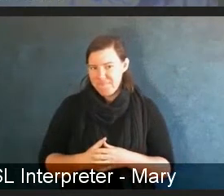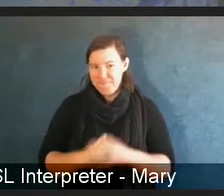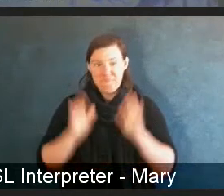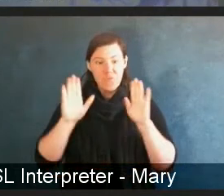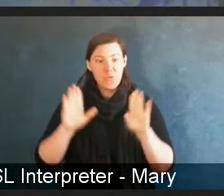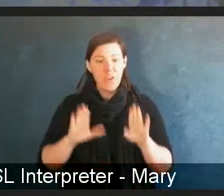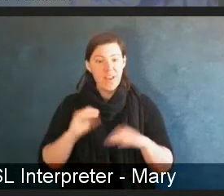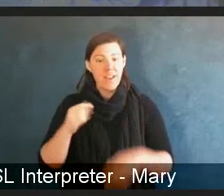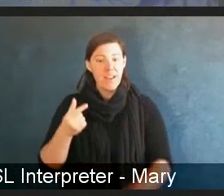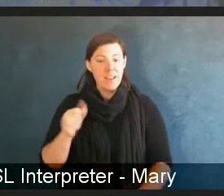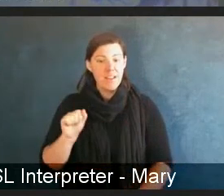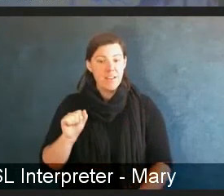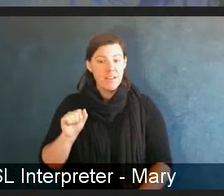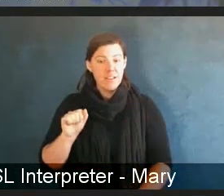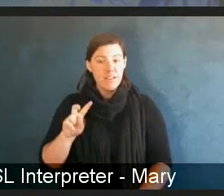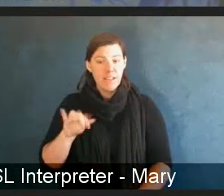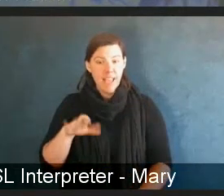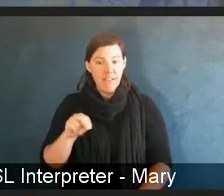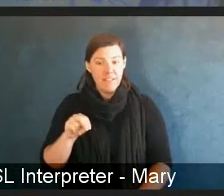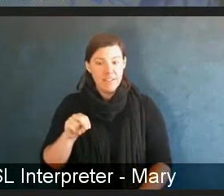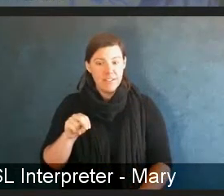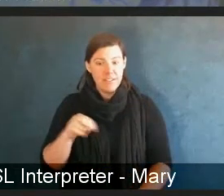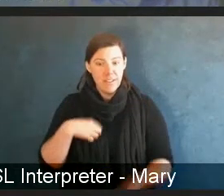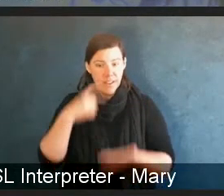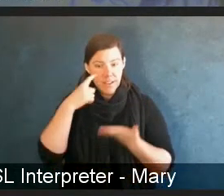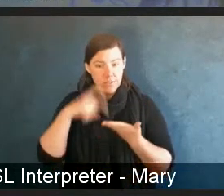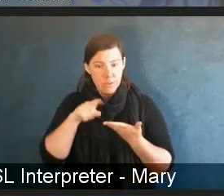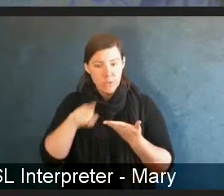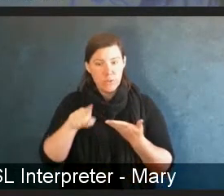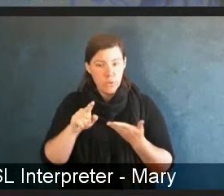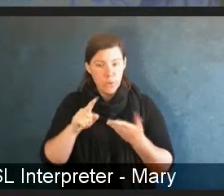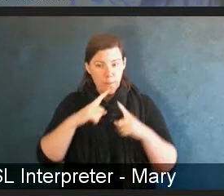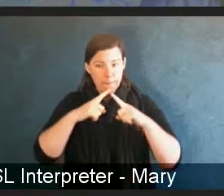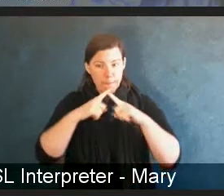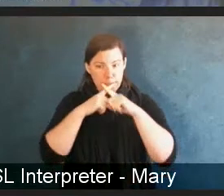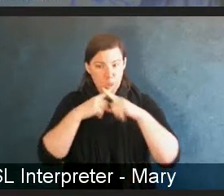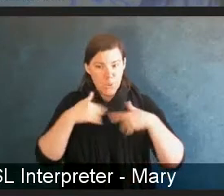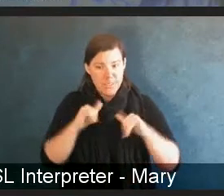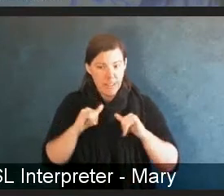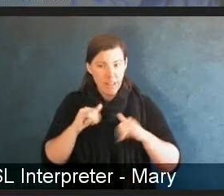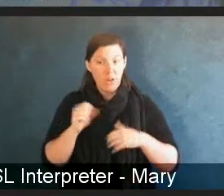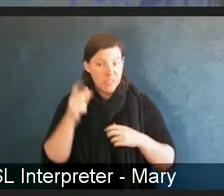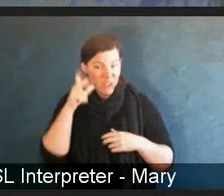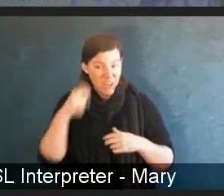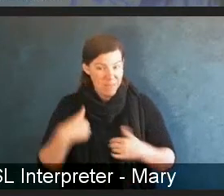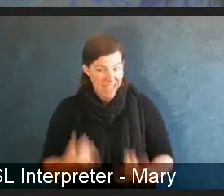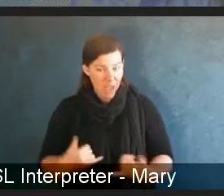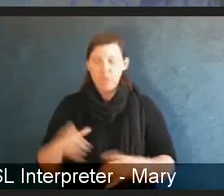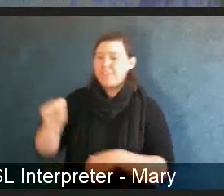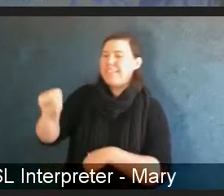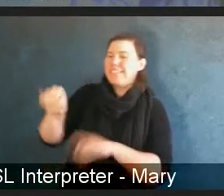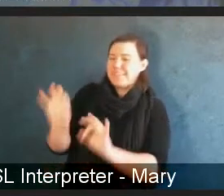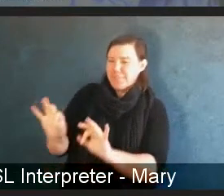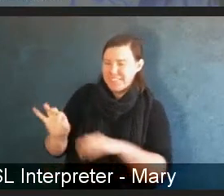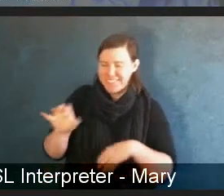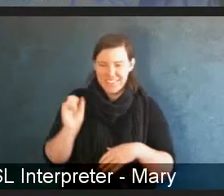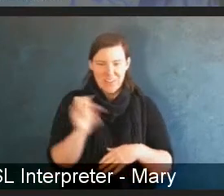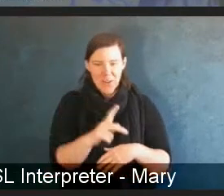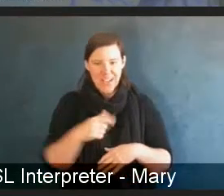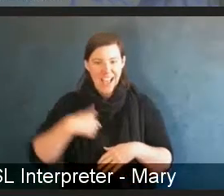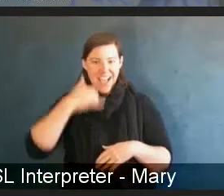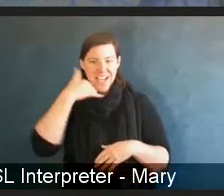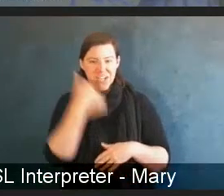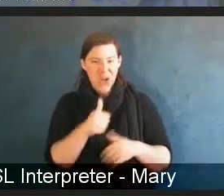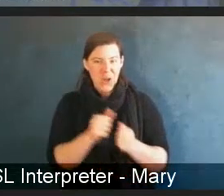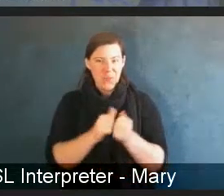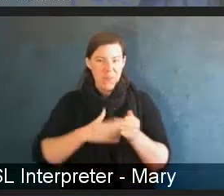I think you're mute now. Keep trying. Can you hear me now? Now, perfect. Excellent. Okay, I called in with my phone.